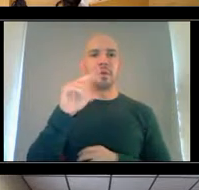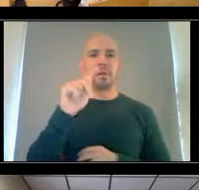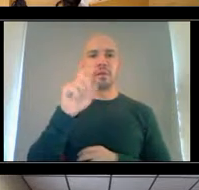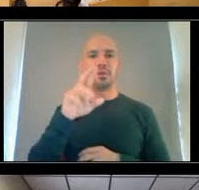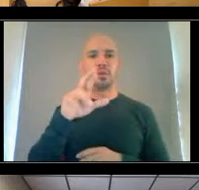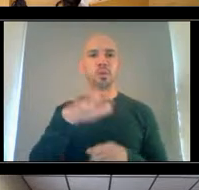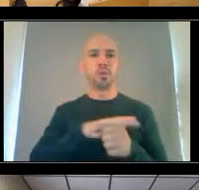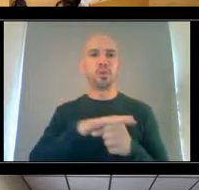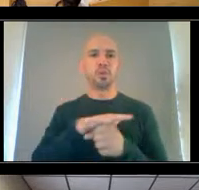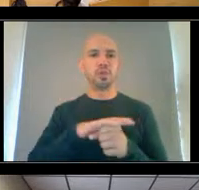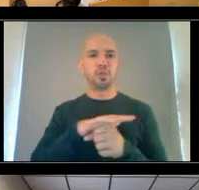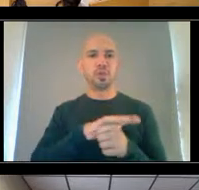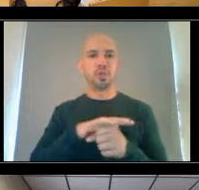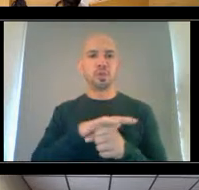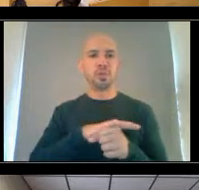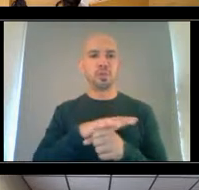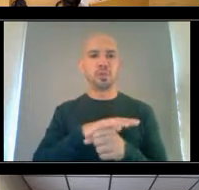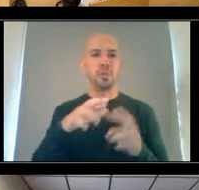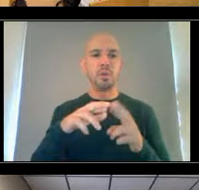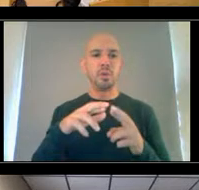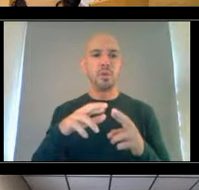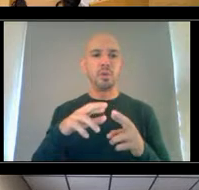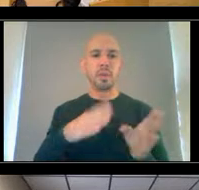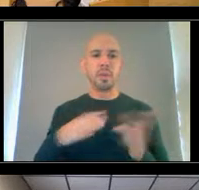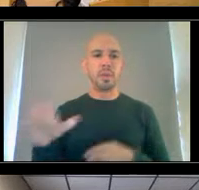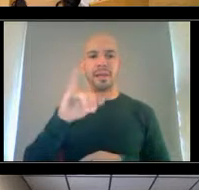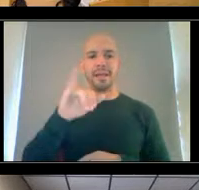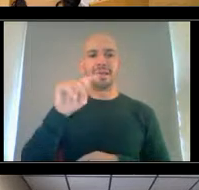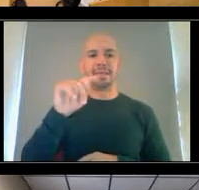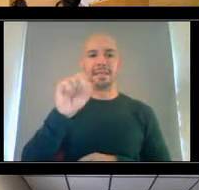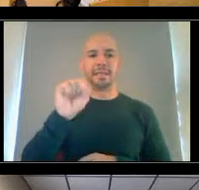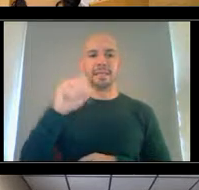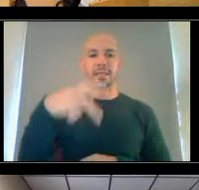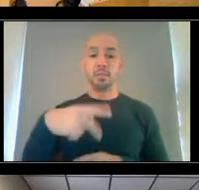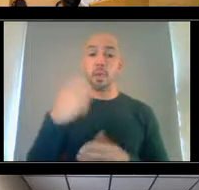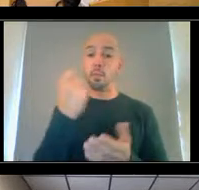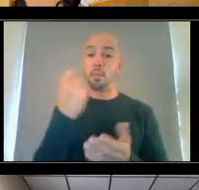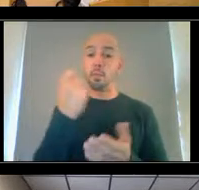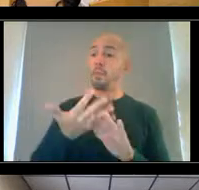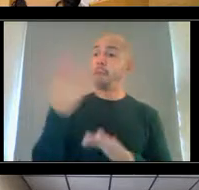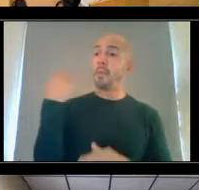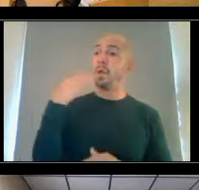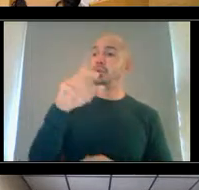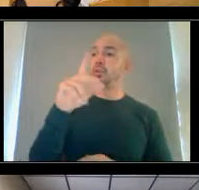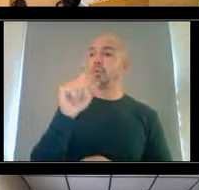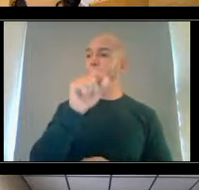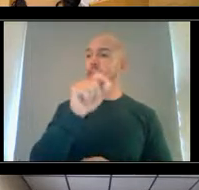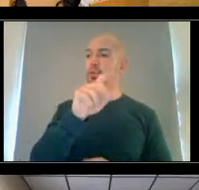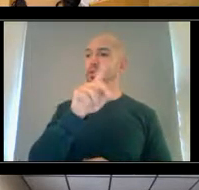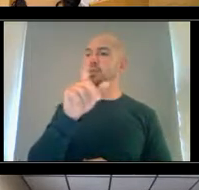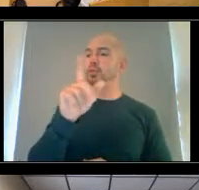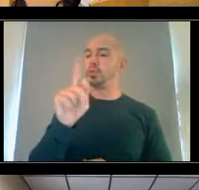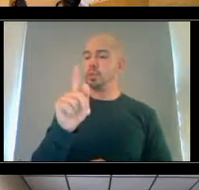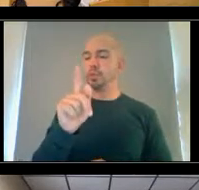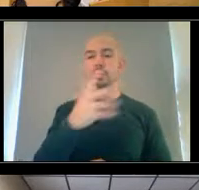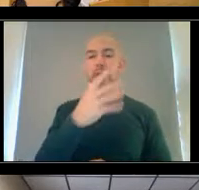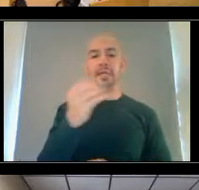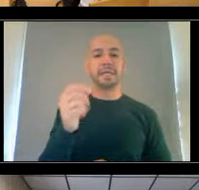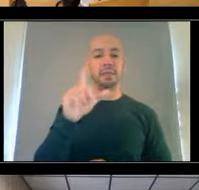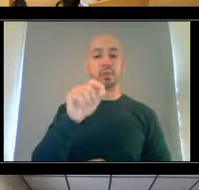plan or the itsp the itsp was approved back in october of 2021 and the